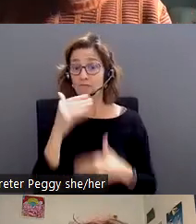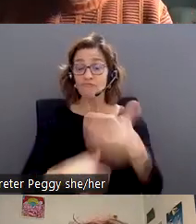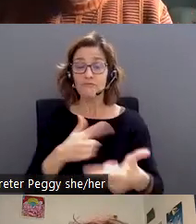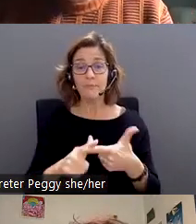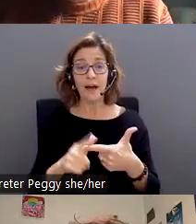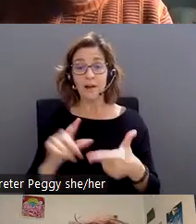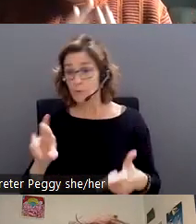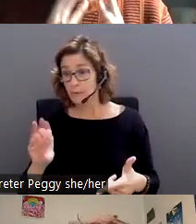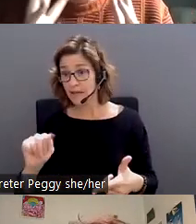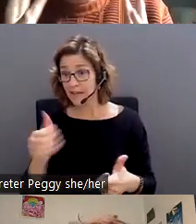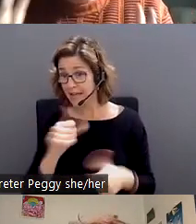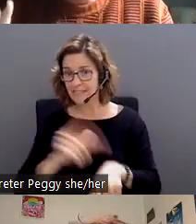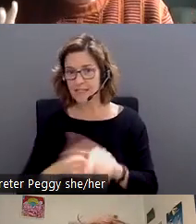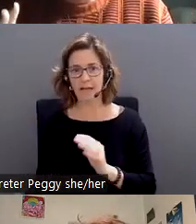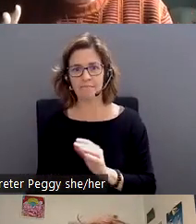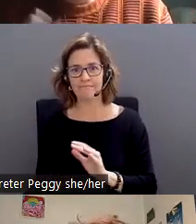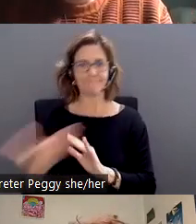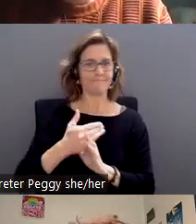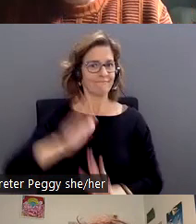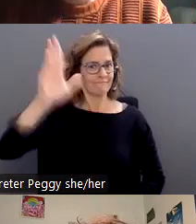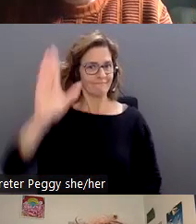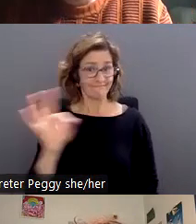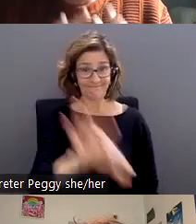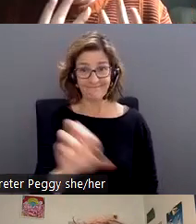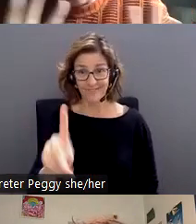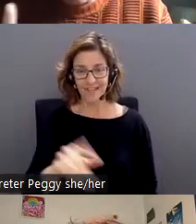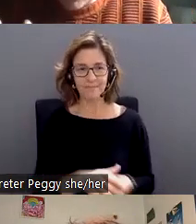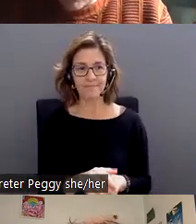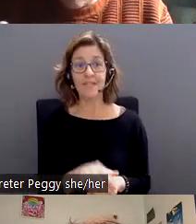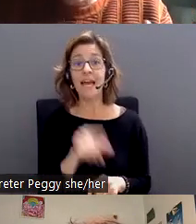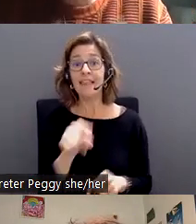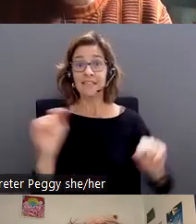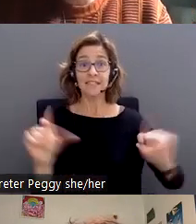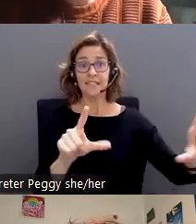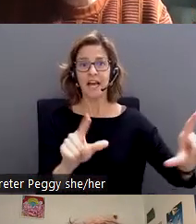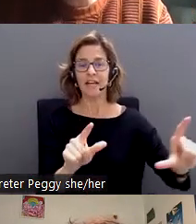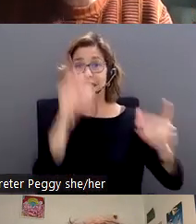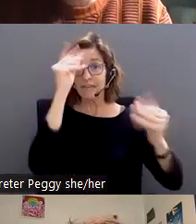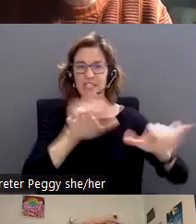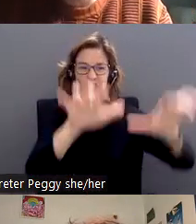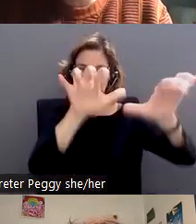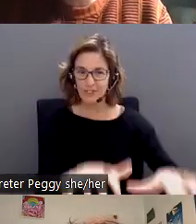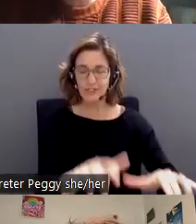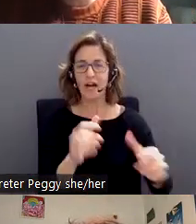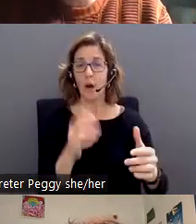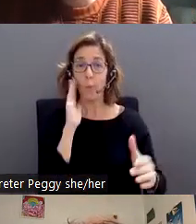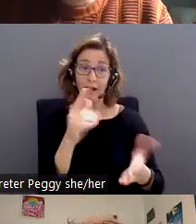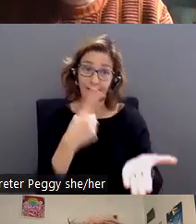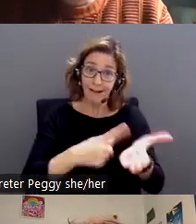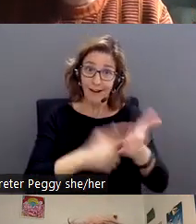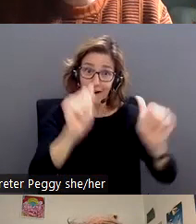Talking about gender-based violence, there's a lot of information on here that I'm not going to go over. I just want to make a few points to say